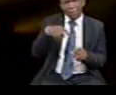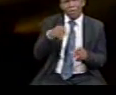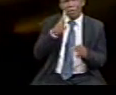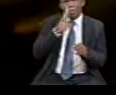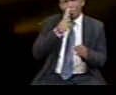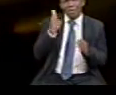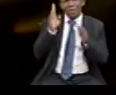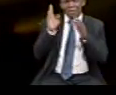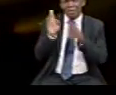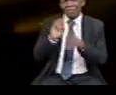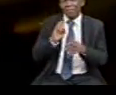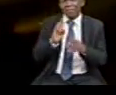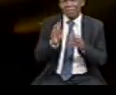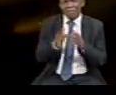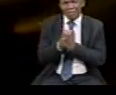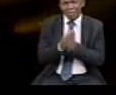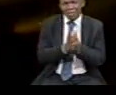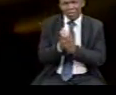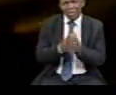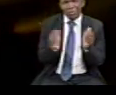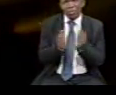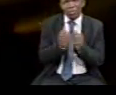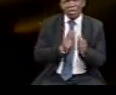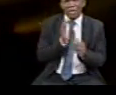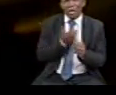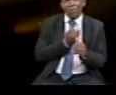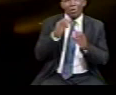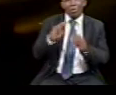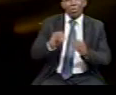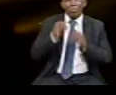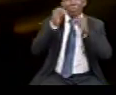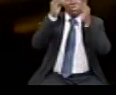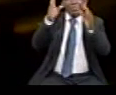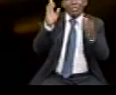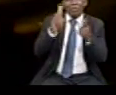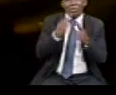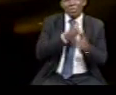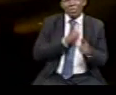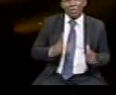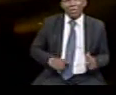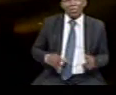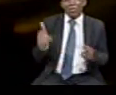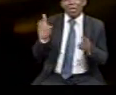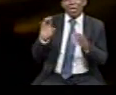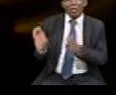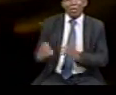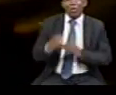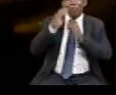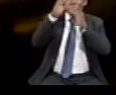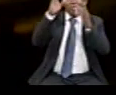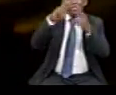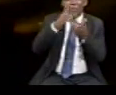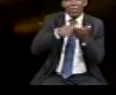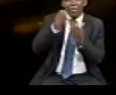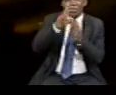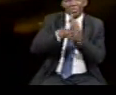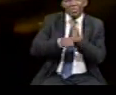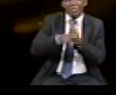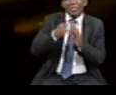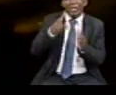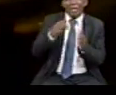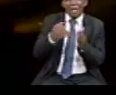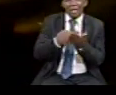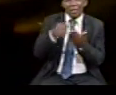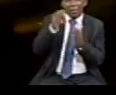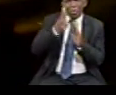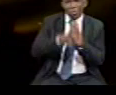our commitment to the Lord. We can't afford to become unserious with our commitment to righteousness and holiness, without which no man shall see the Lord, because